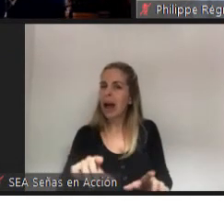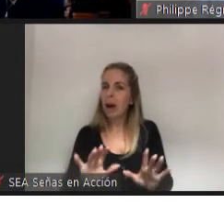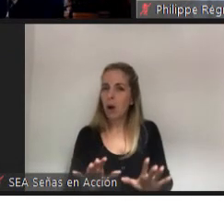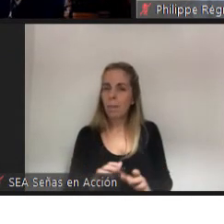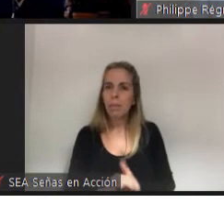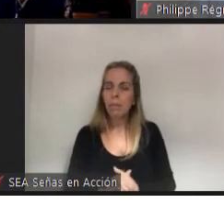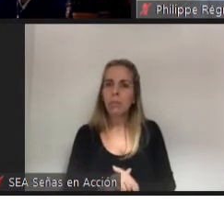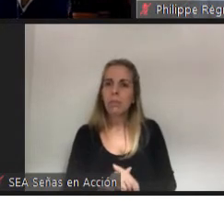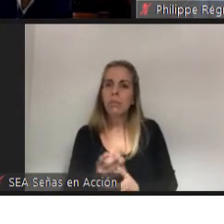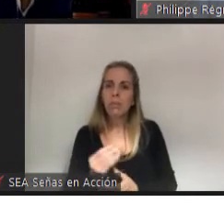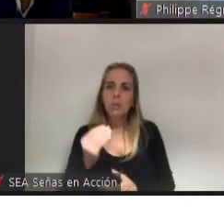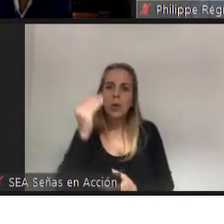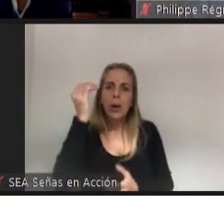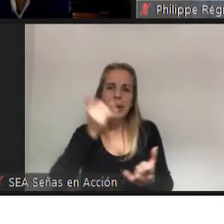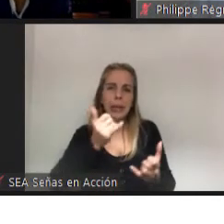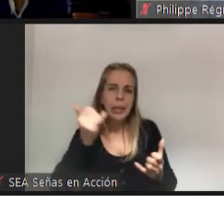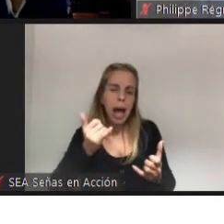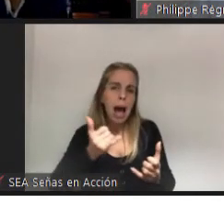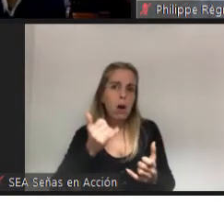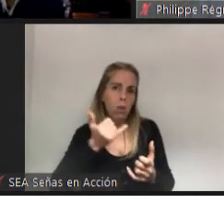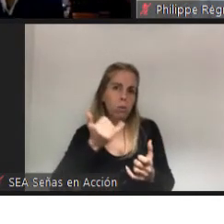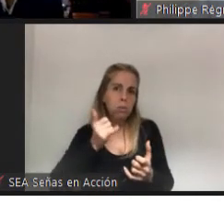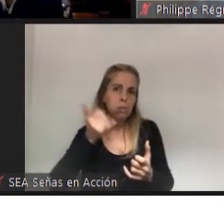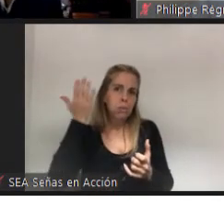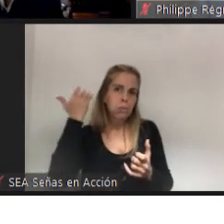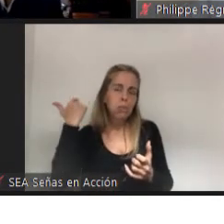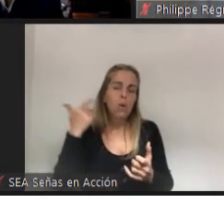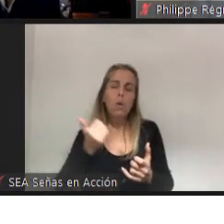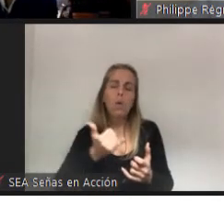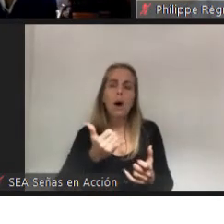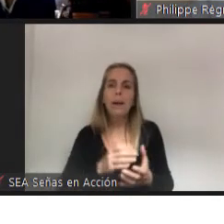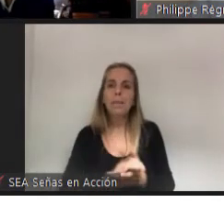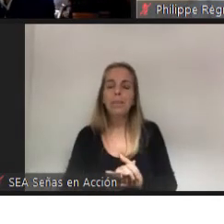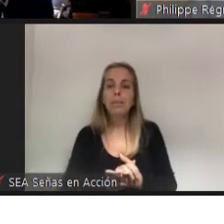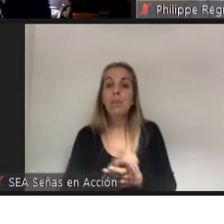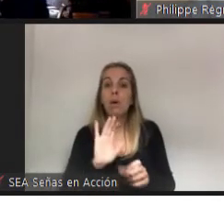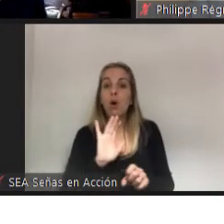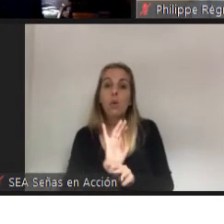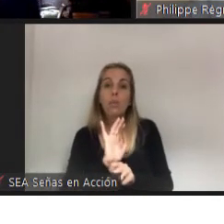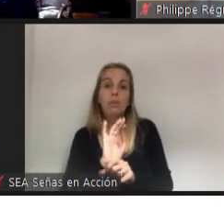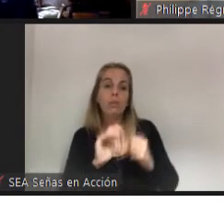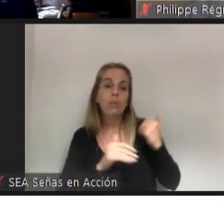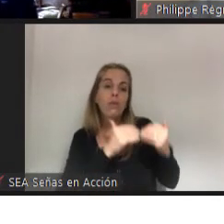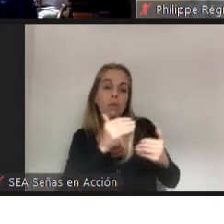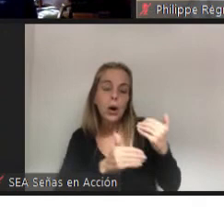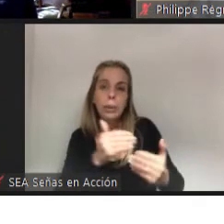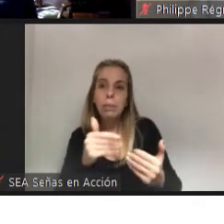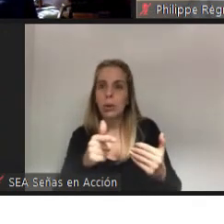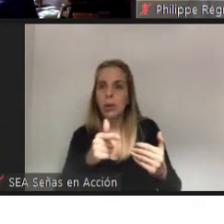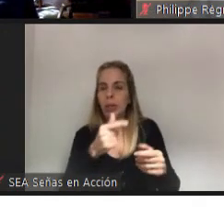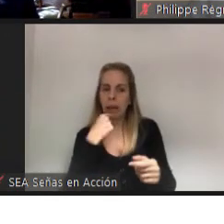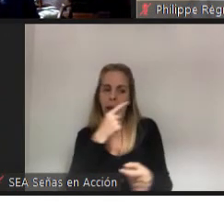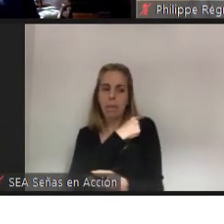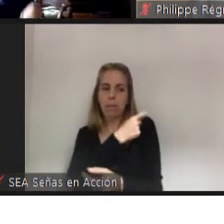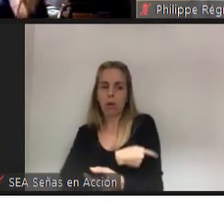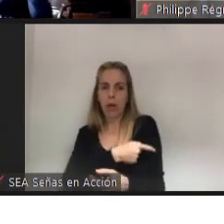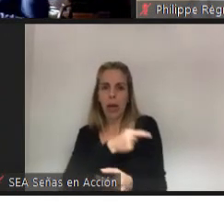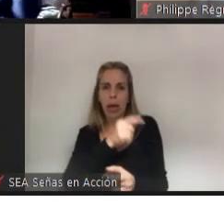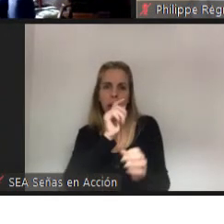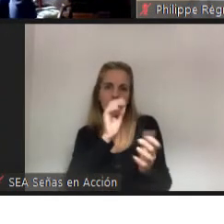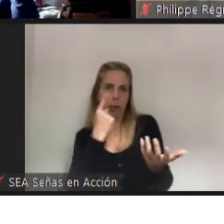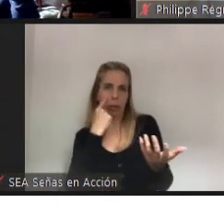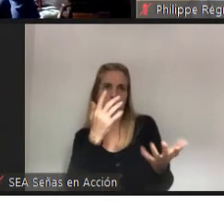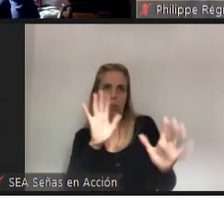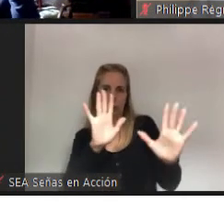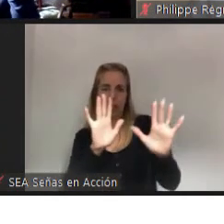peculiar, because many times we have seen how processes have existed where the powers